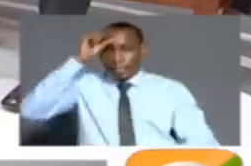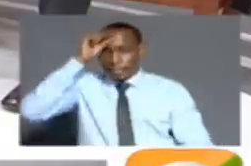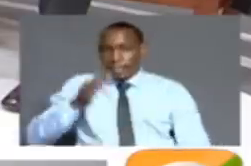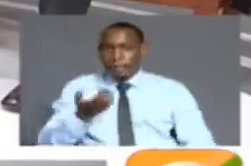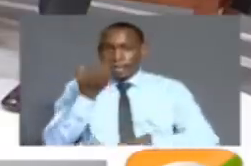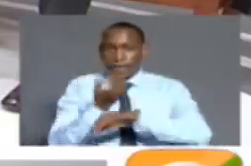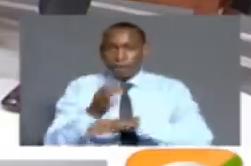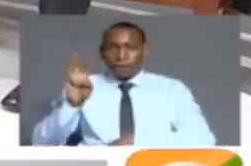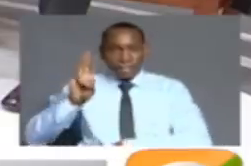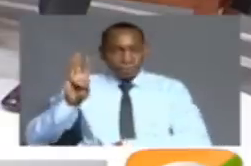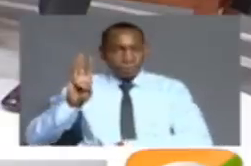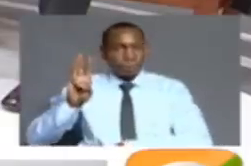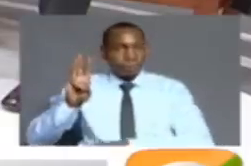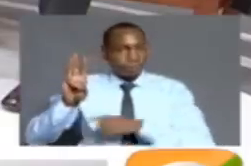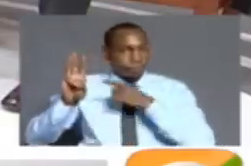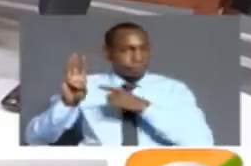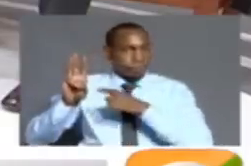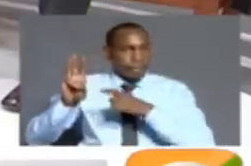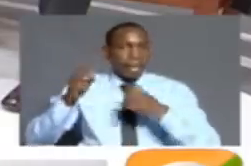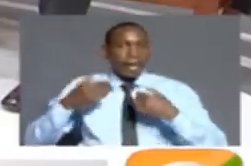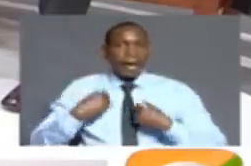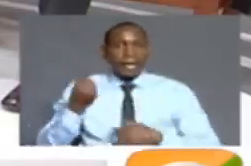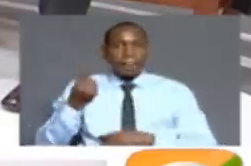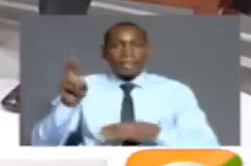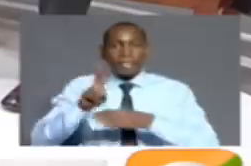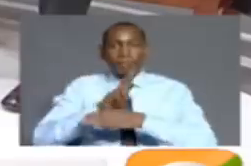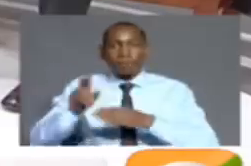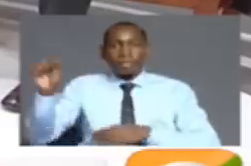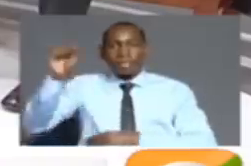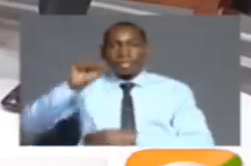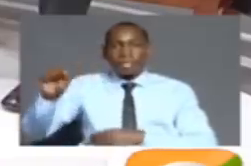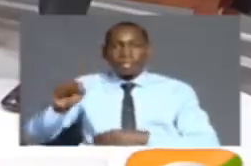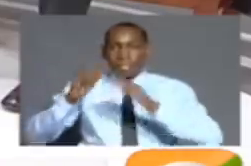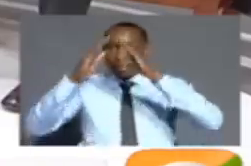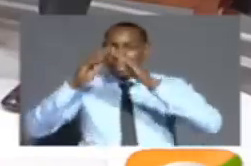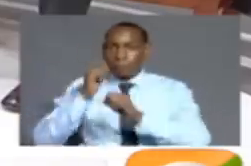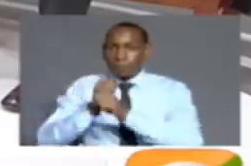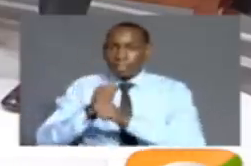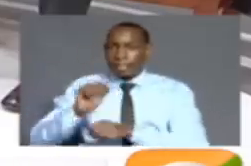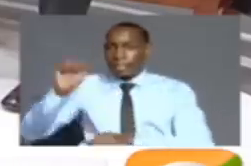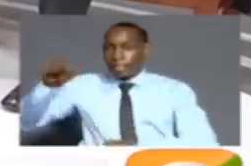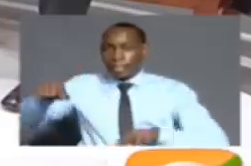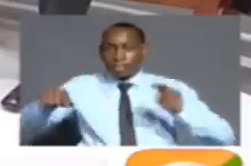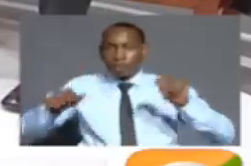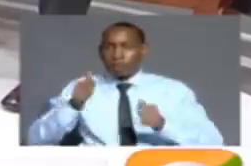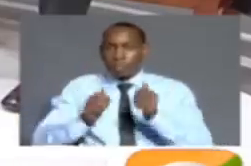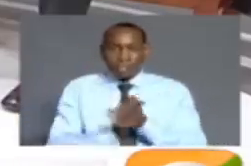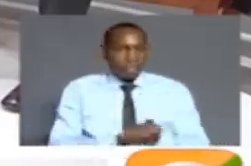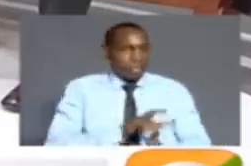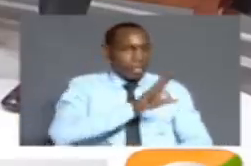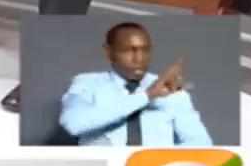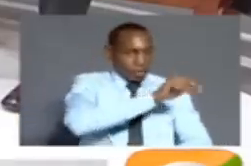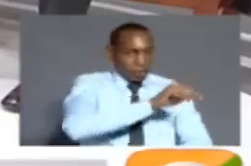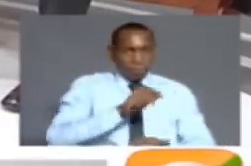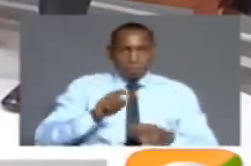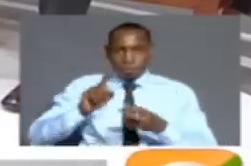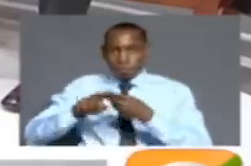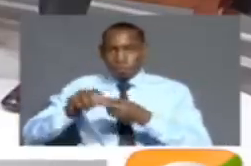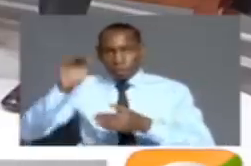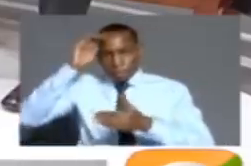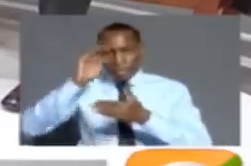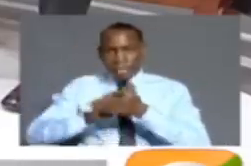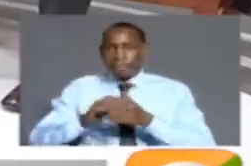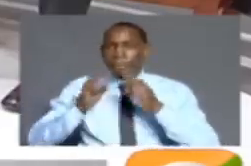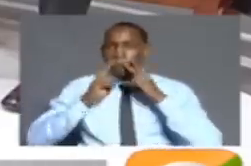Waititu got money to spend for State House functions? No. Yes or no? No. Okay. I said do it, you believe I, for peace in South